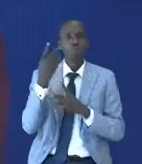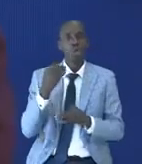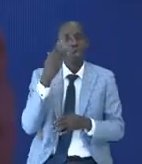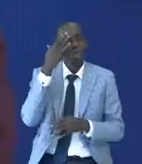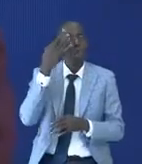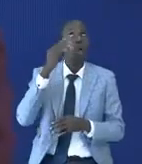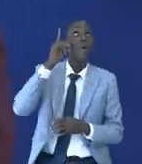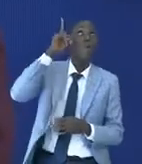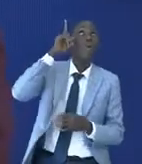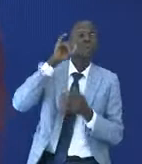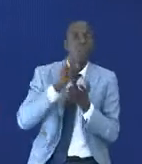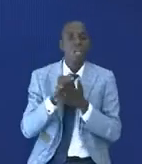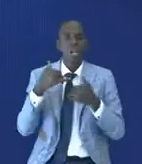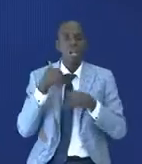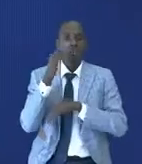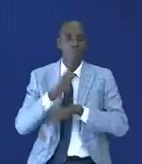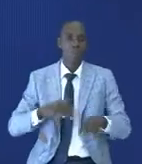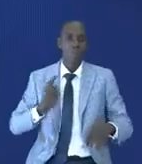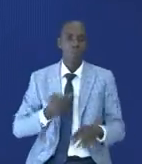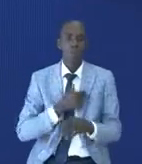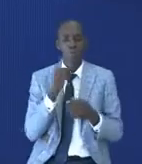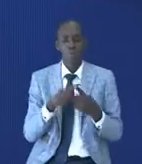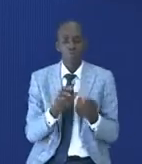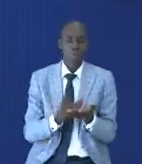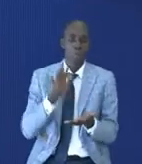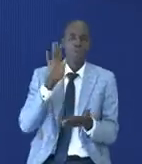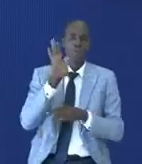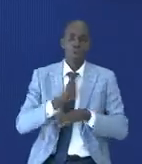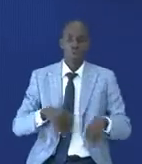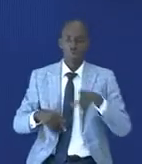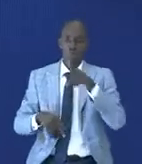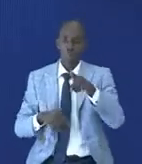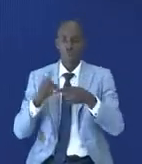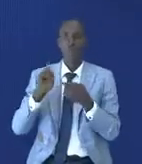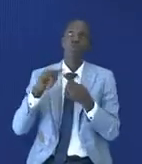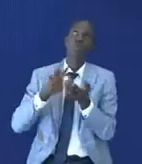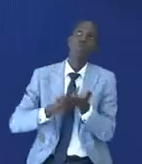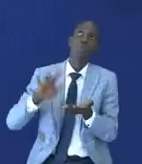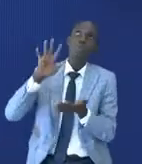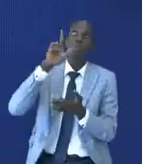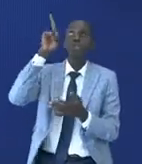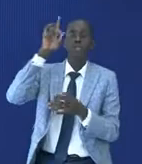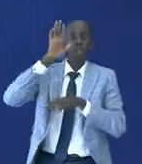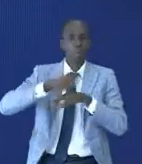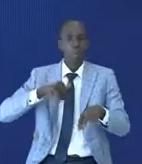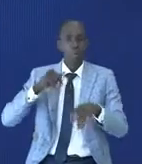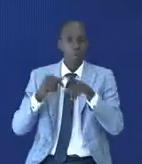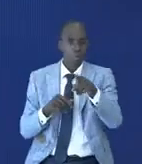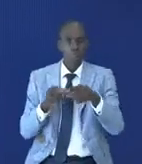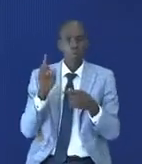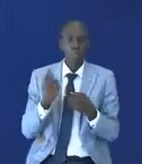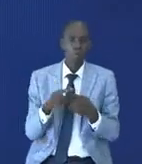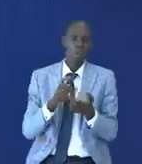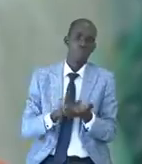called us to glory. He has called you to glory. He has called you to